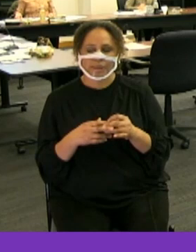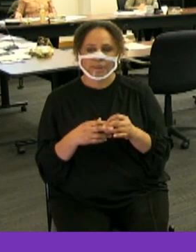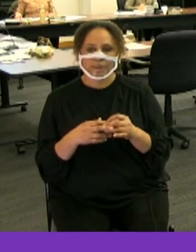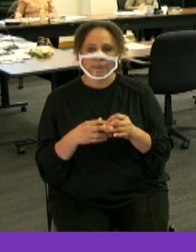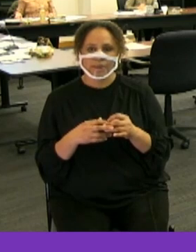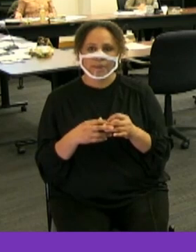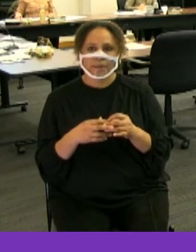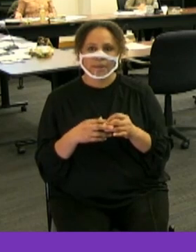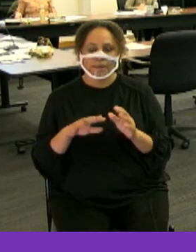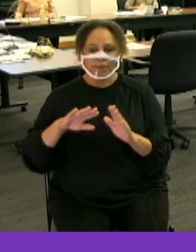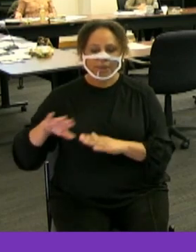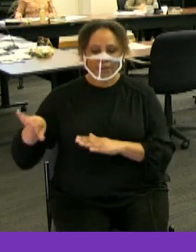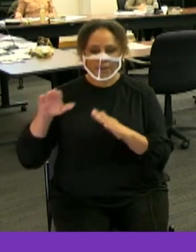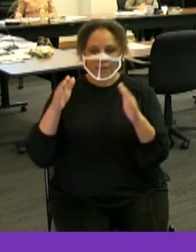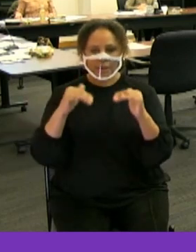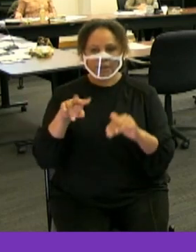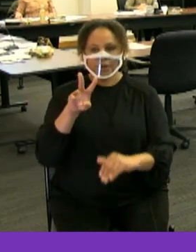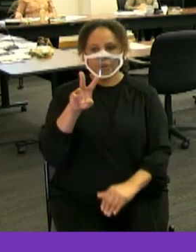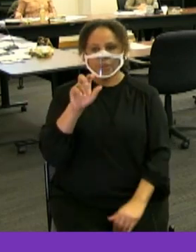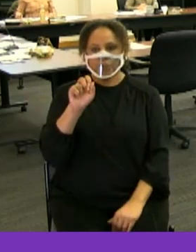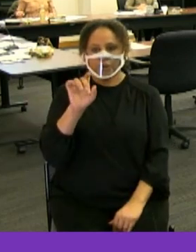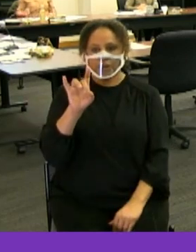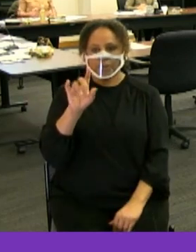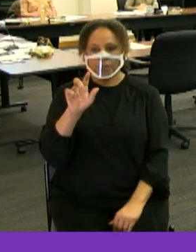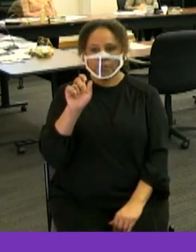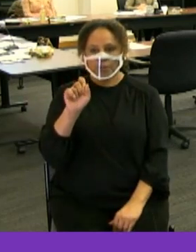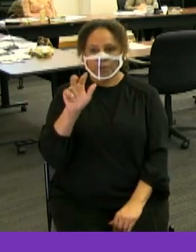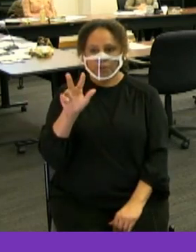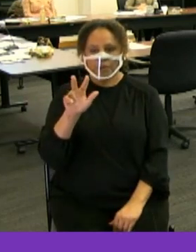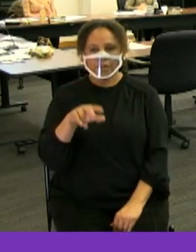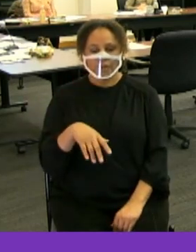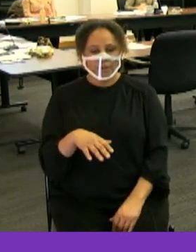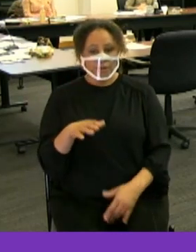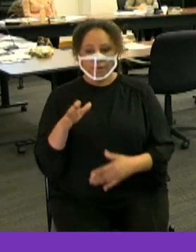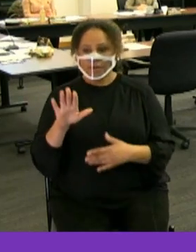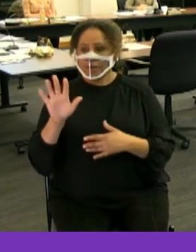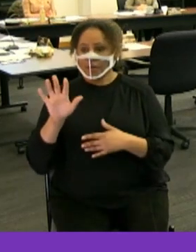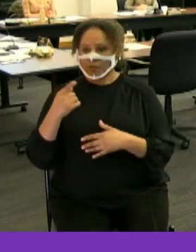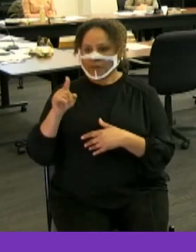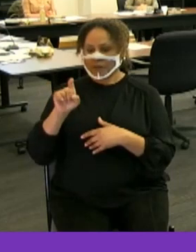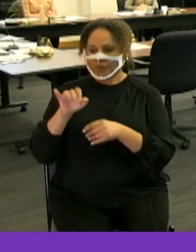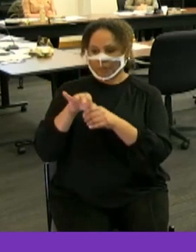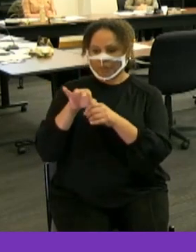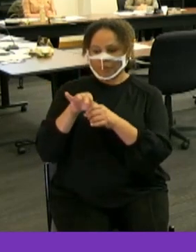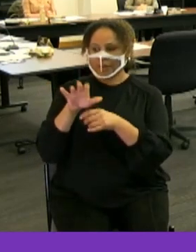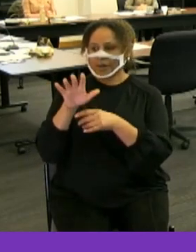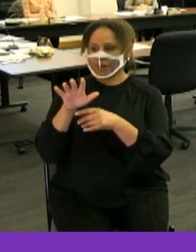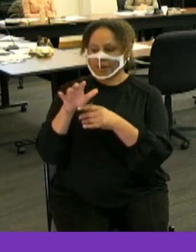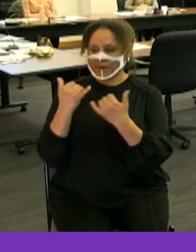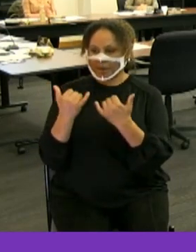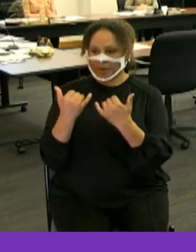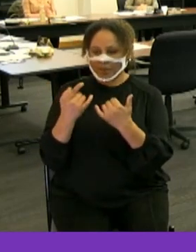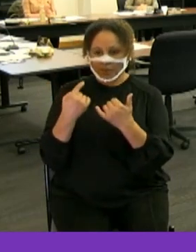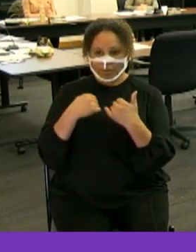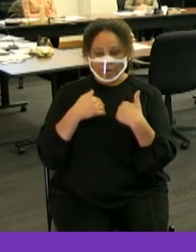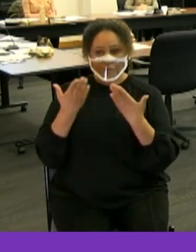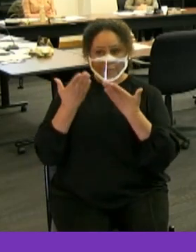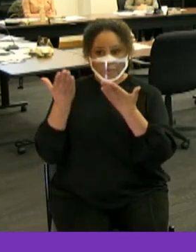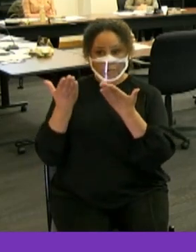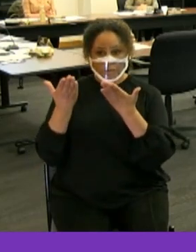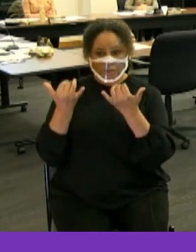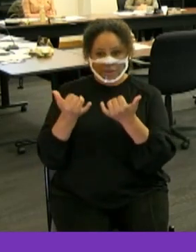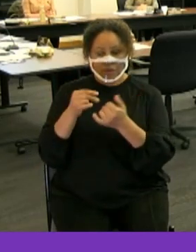Maureen, you have 2.8.3? We have to vote on 2.8. So 2.2, we have a motion,